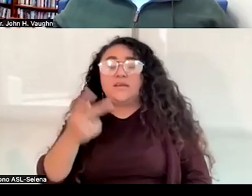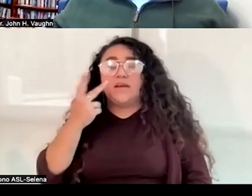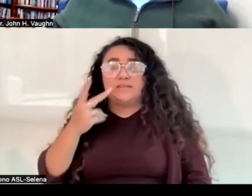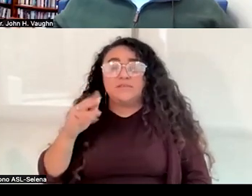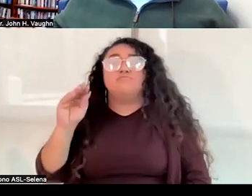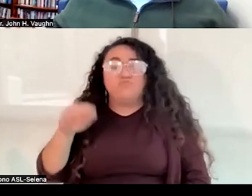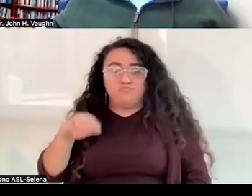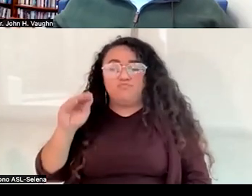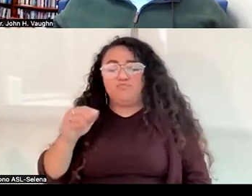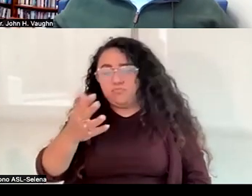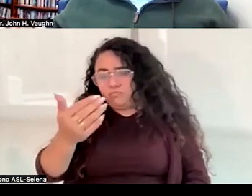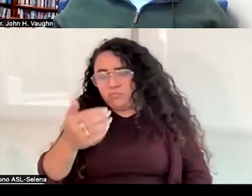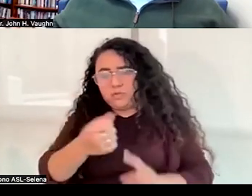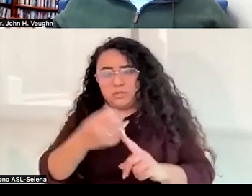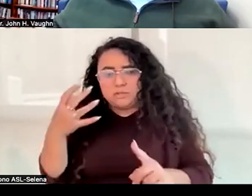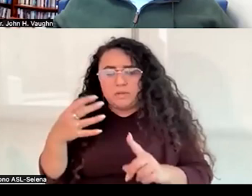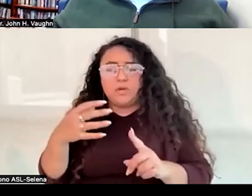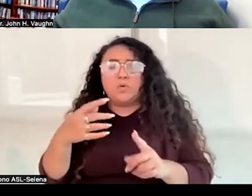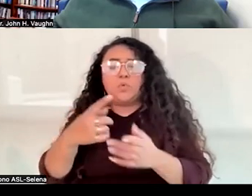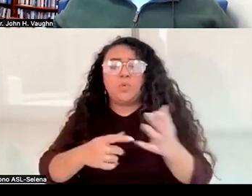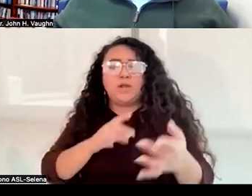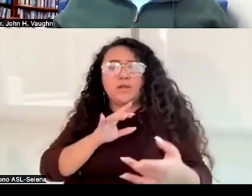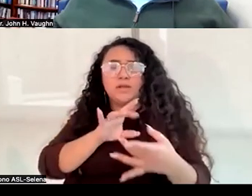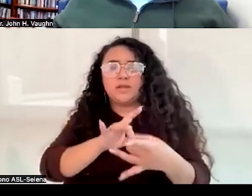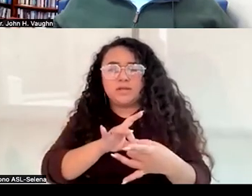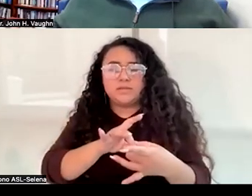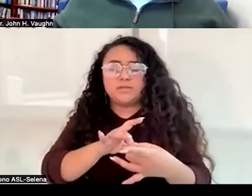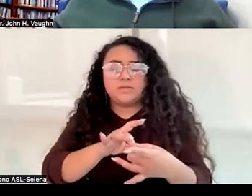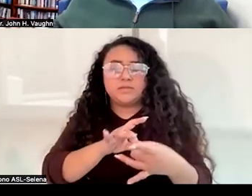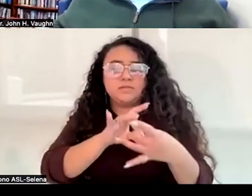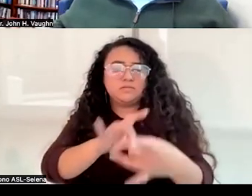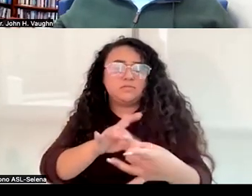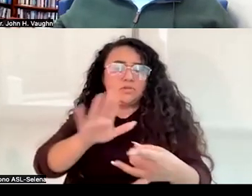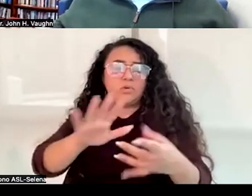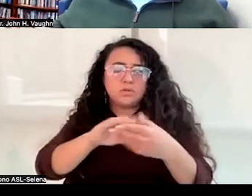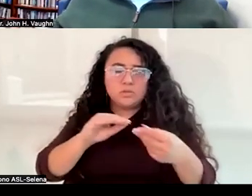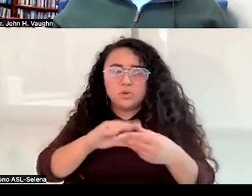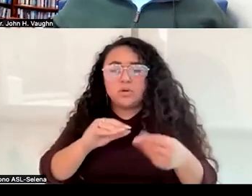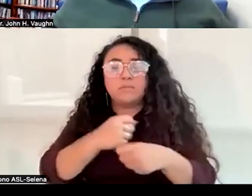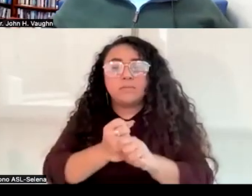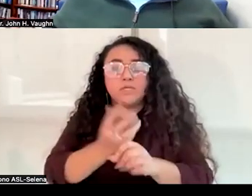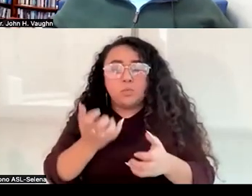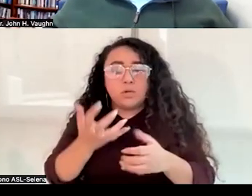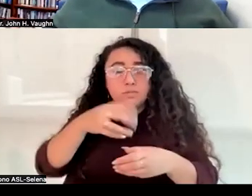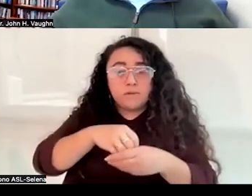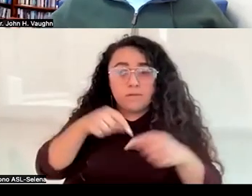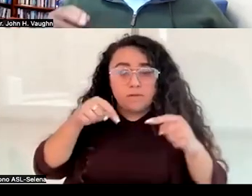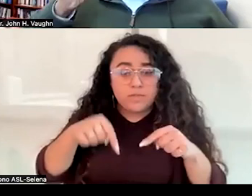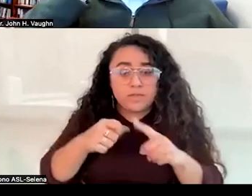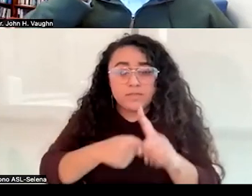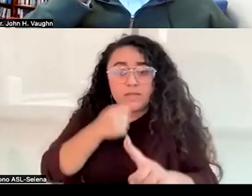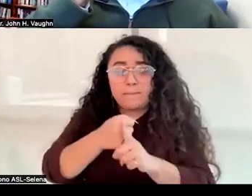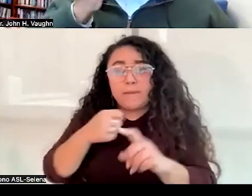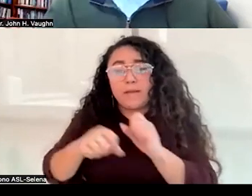what resonated with you in the film that connects back to your own story and made you want to be involved with the Impact